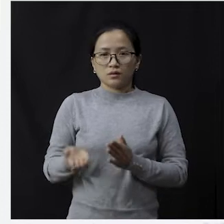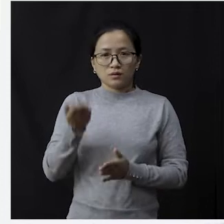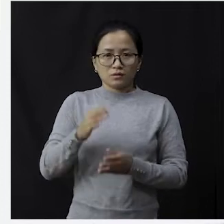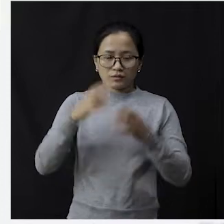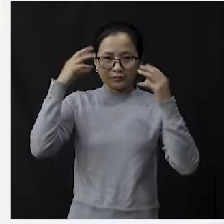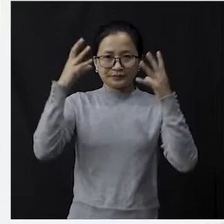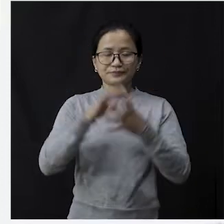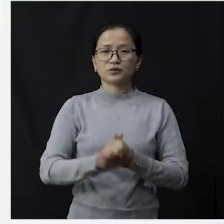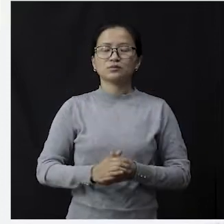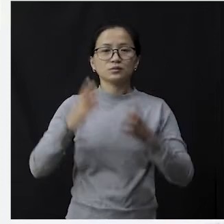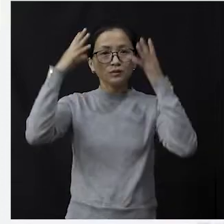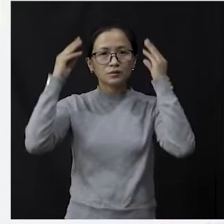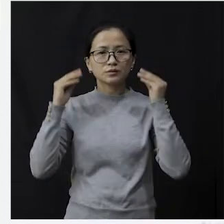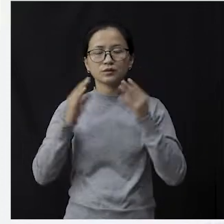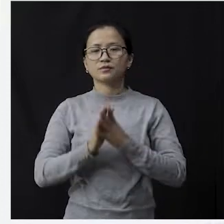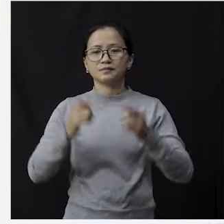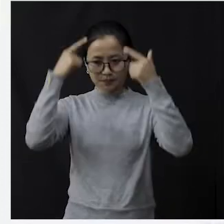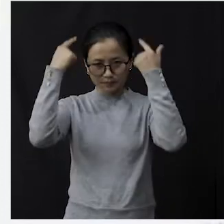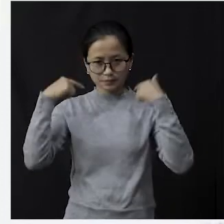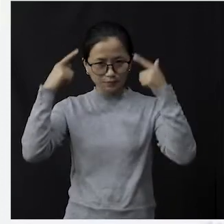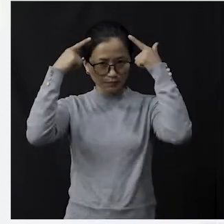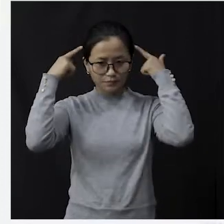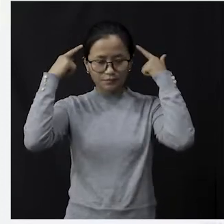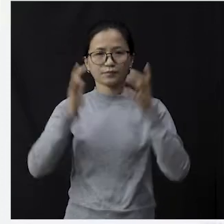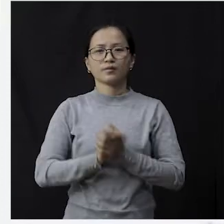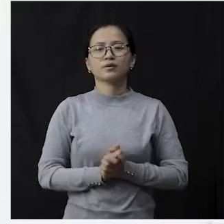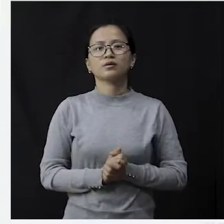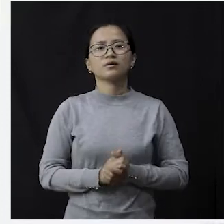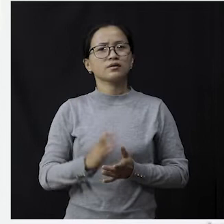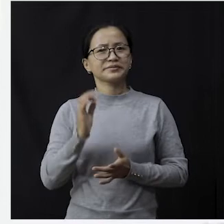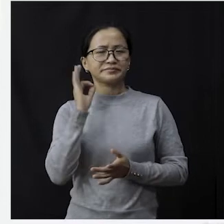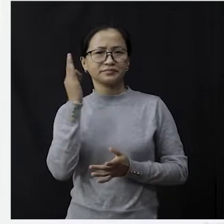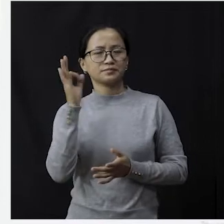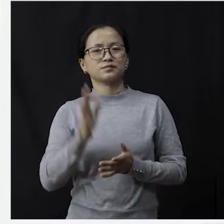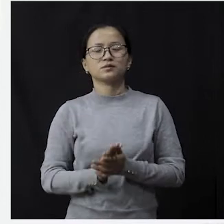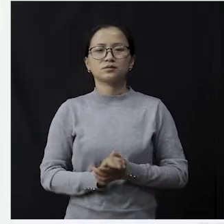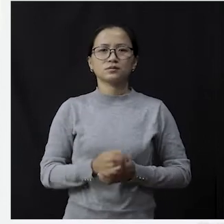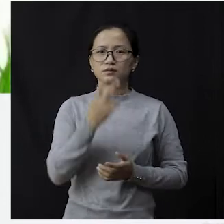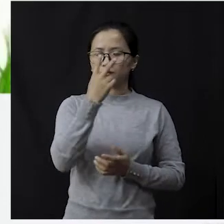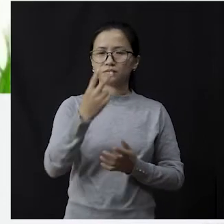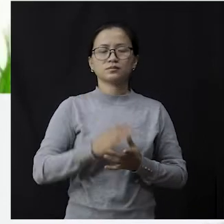grooms our hair. They make us a stylish hair look also.